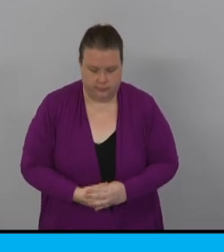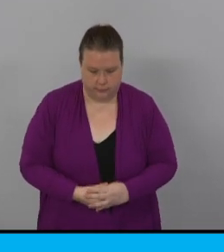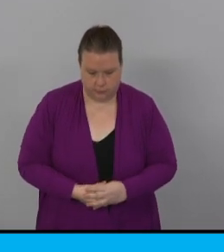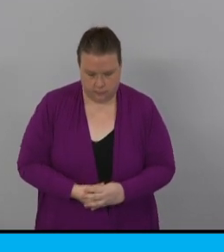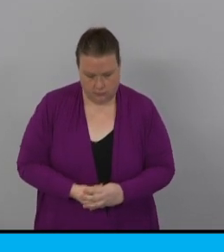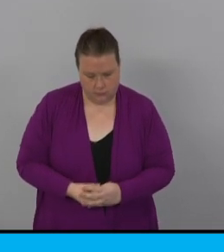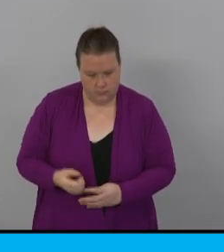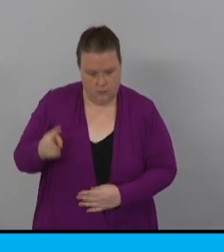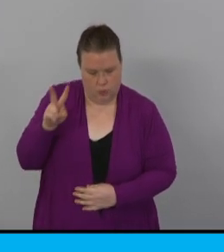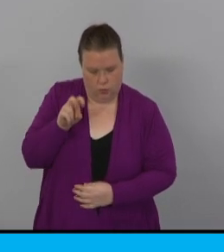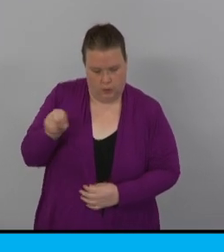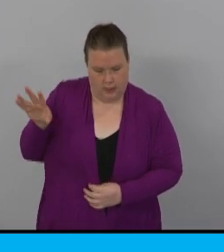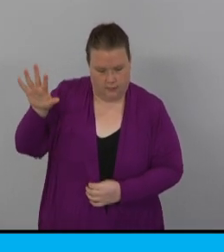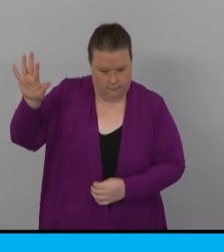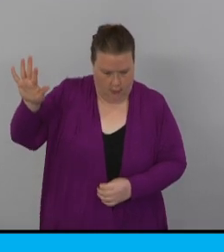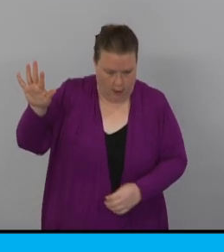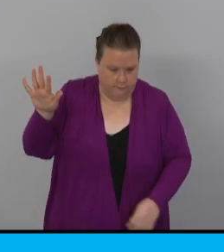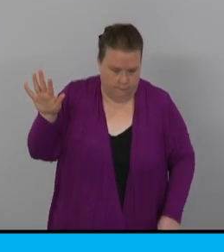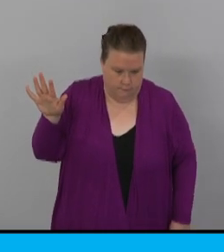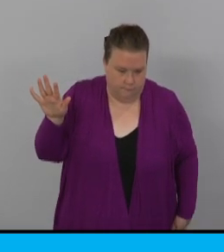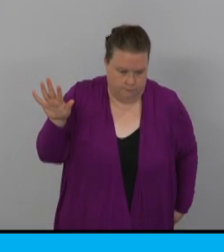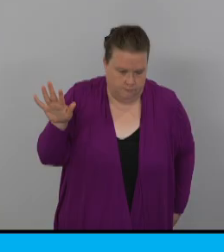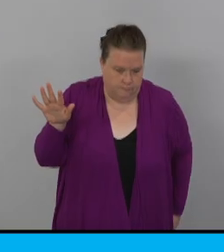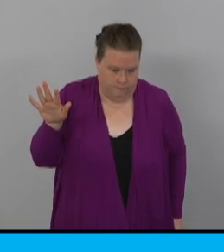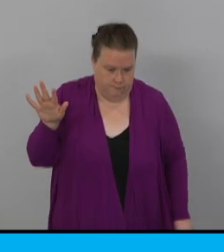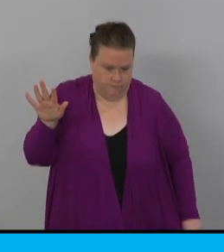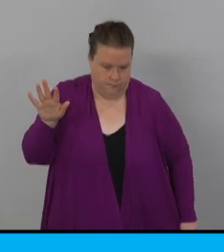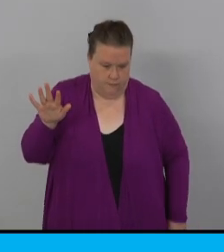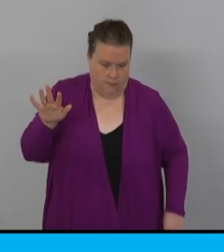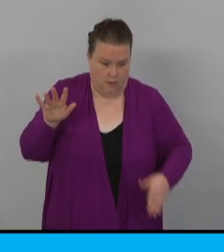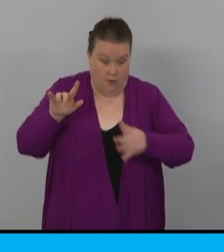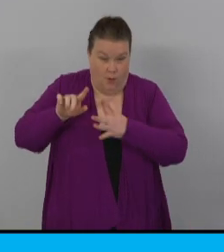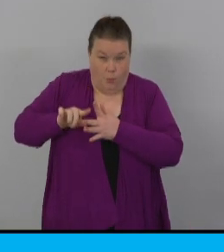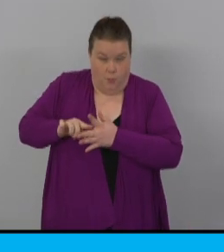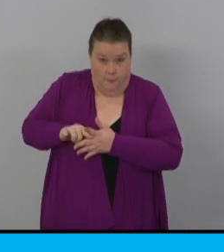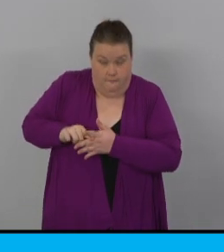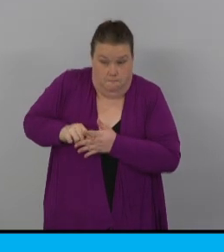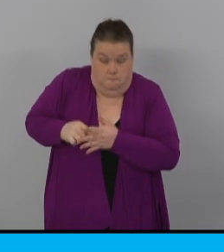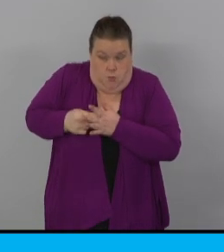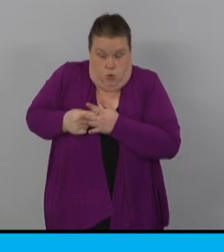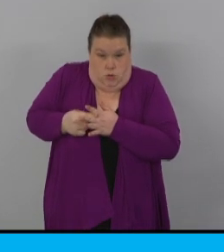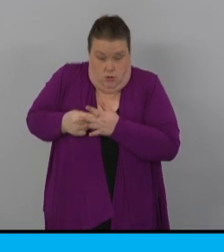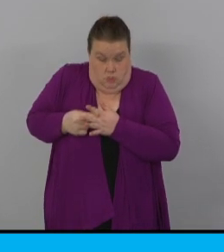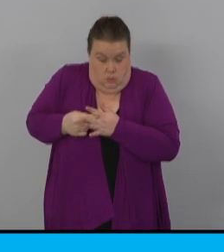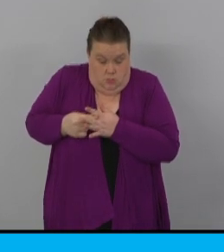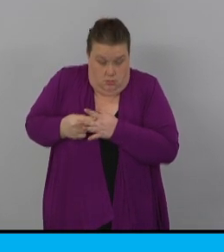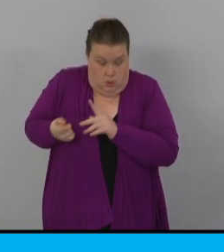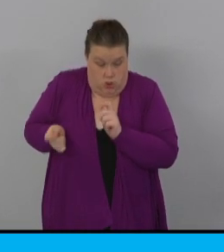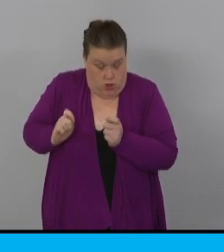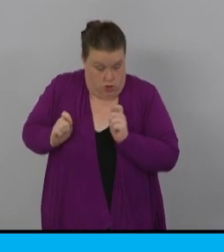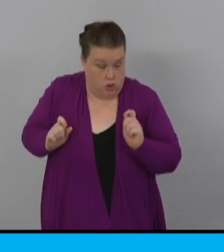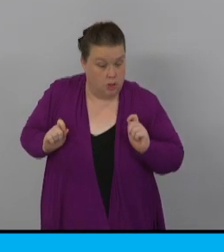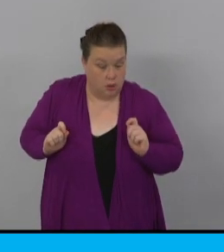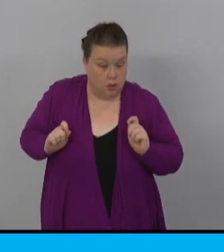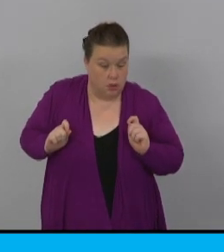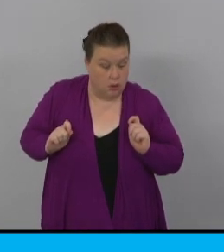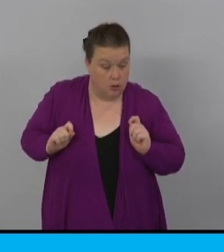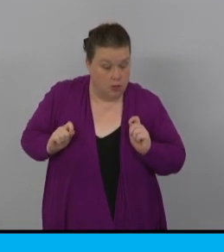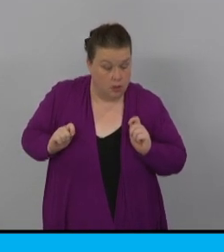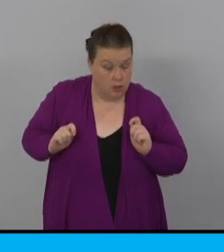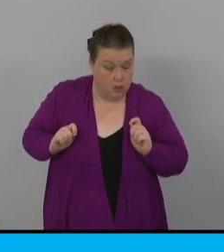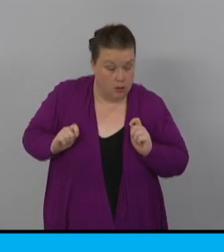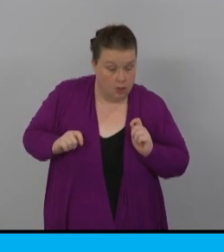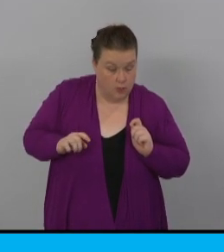to 2005, but when the law first started changing, there was that's what, we were right